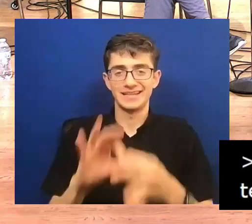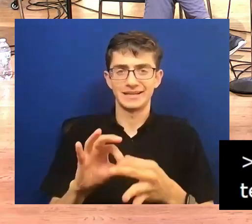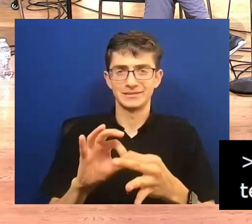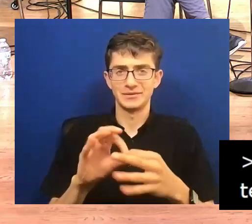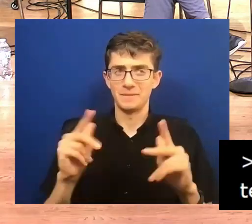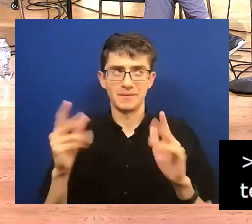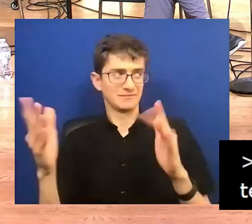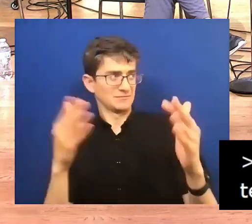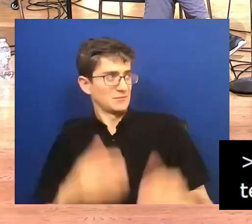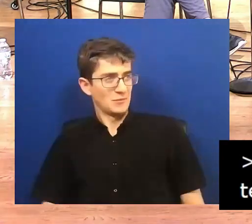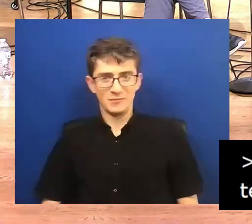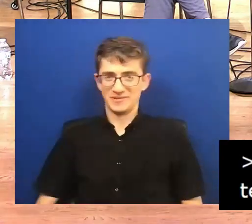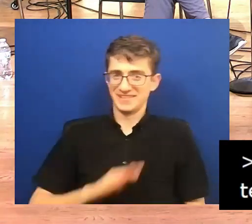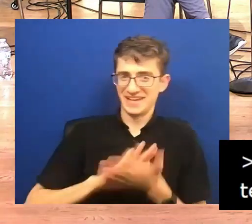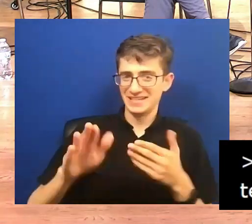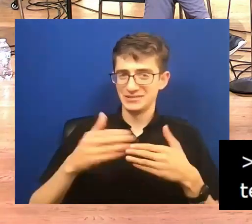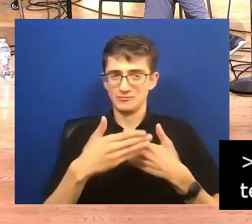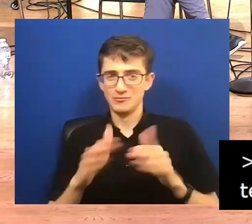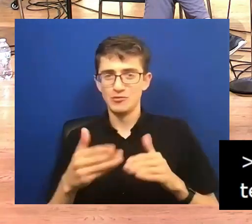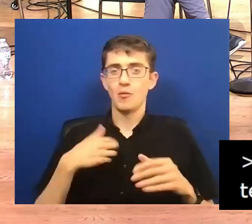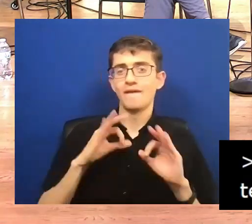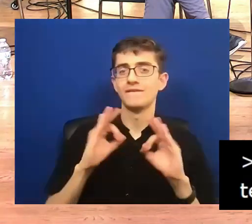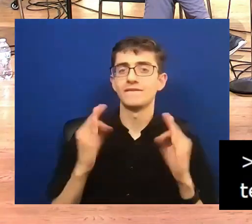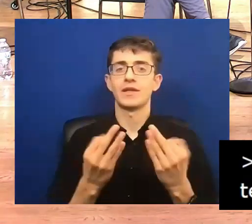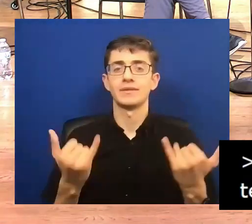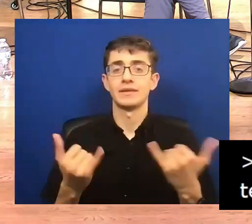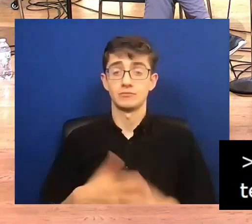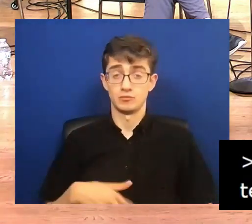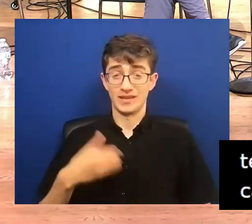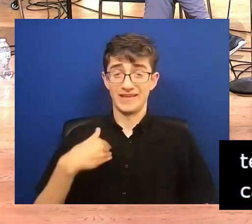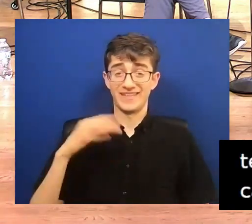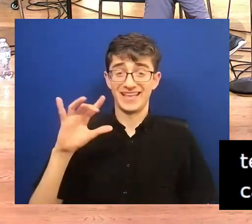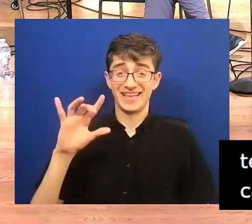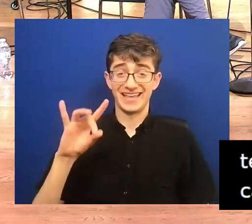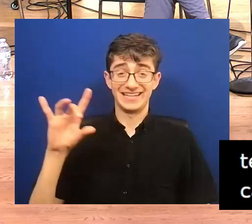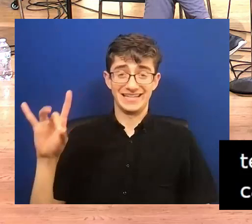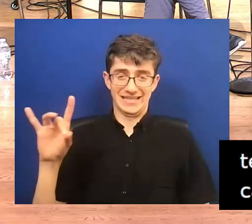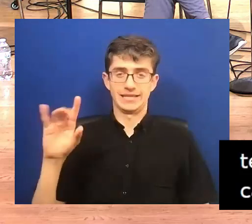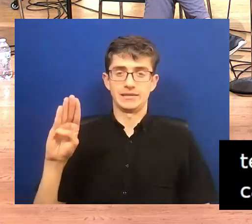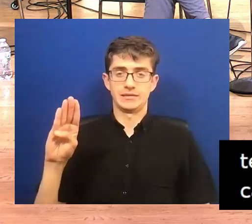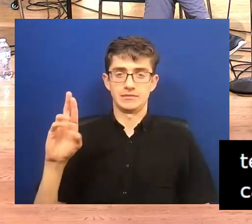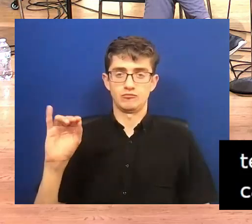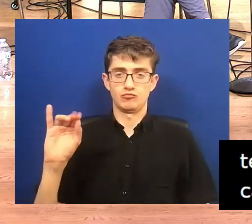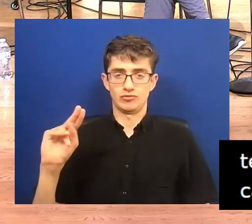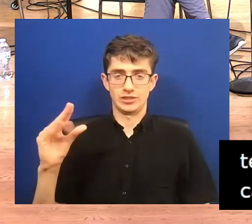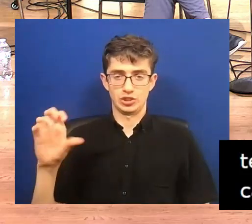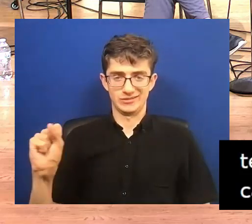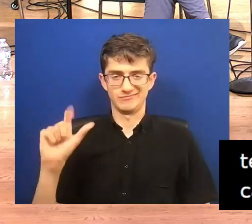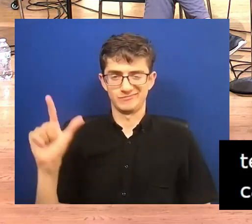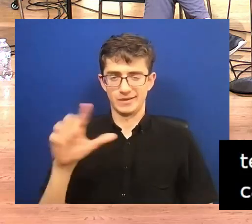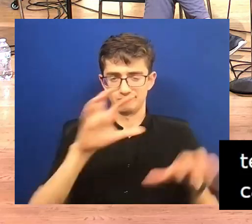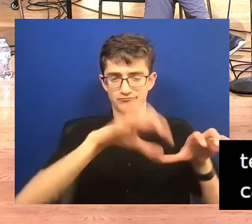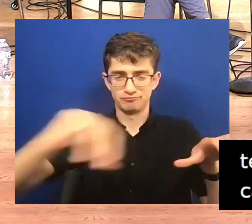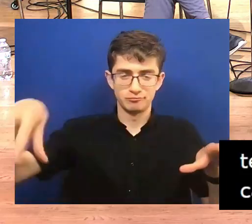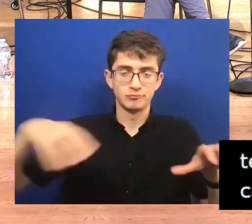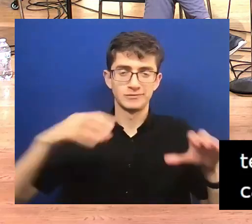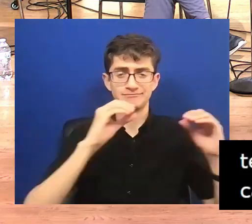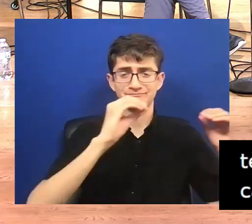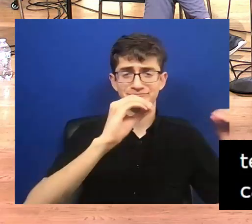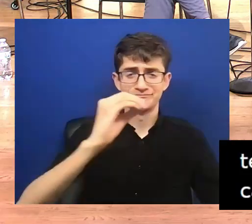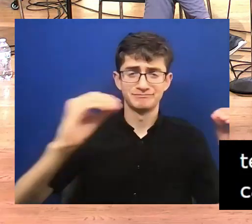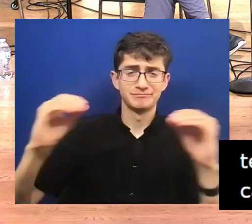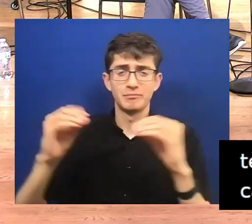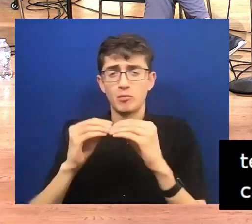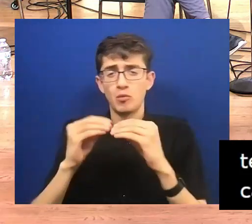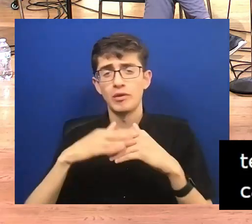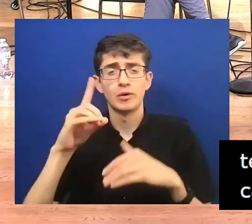house. We have 88 branches that we serve, over 100 class topics. We offer classes in person